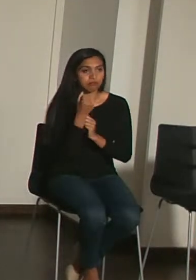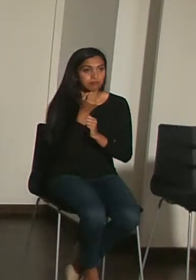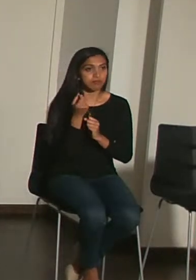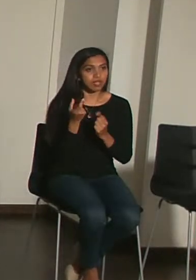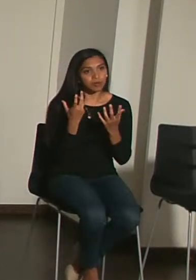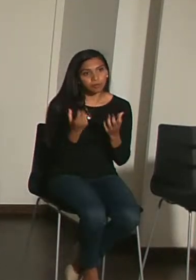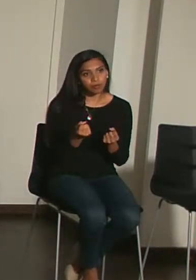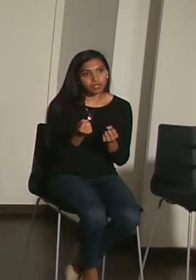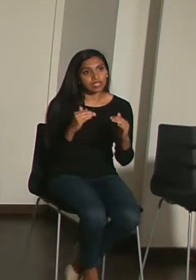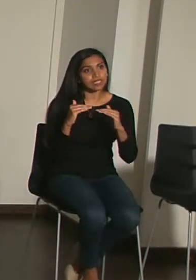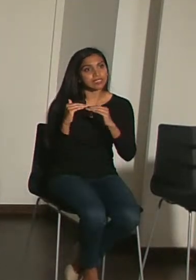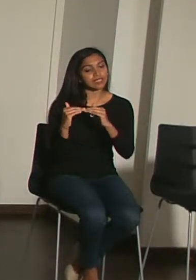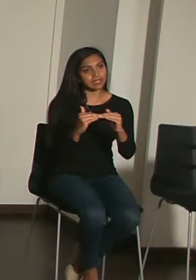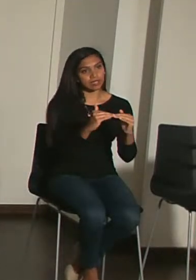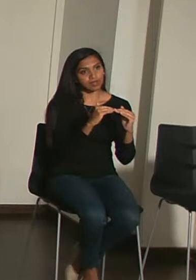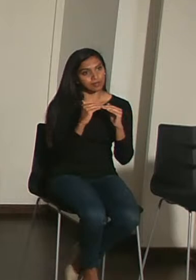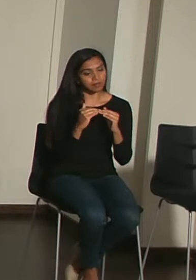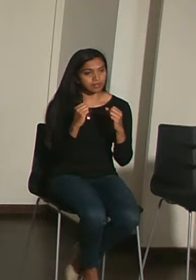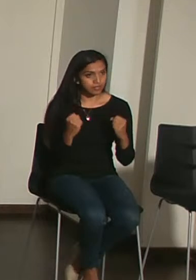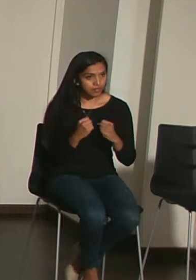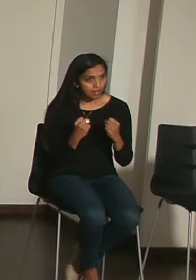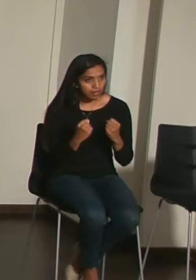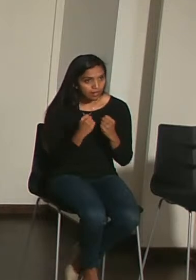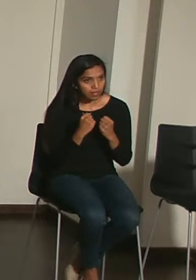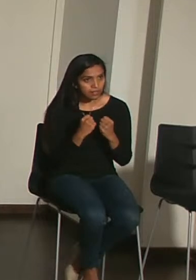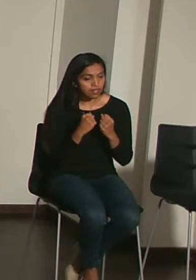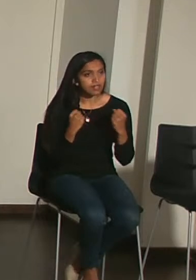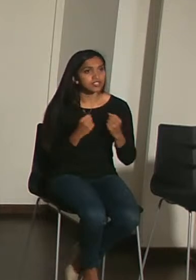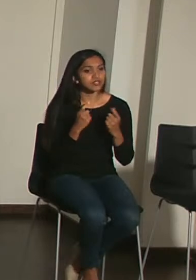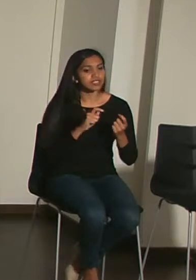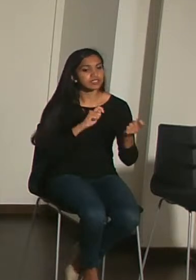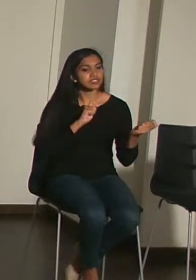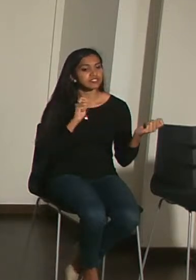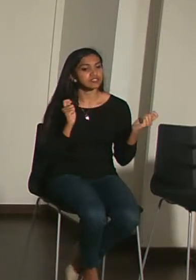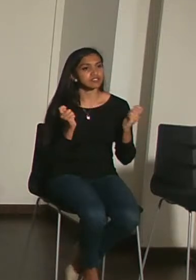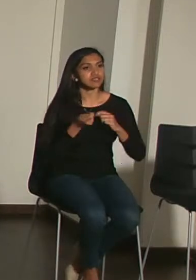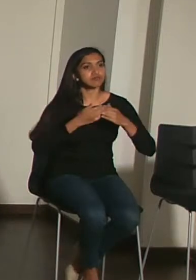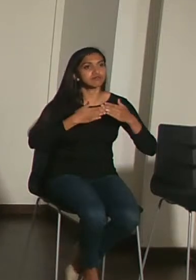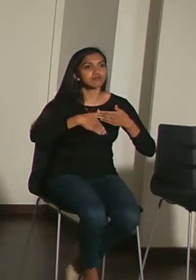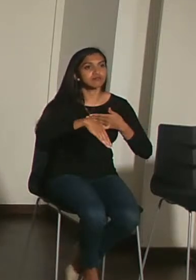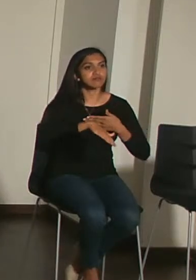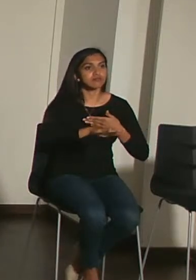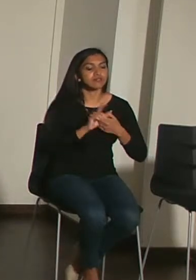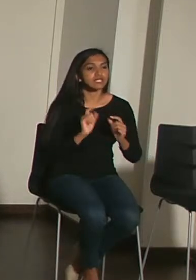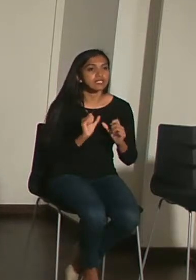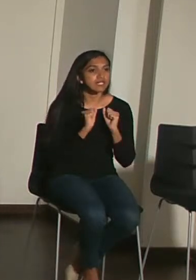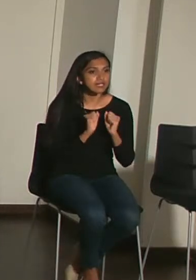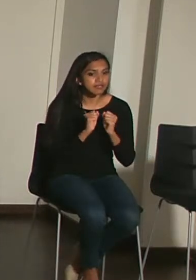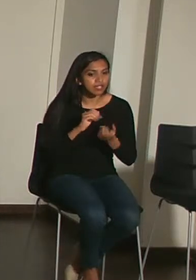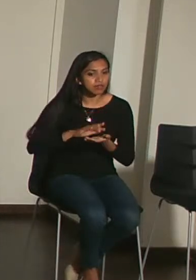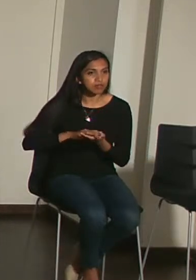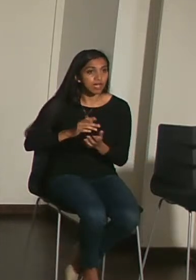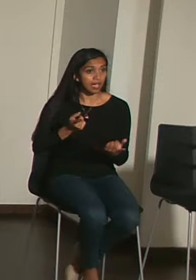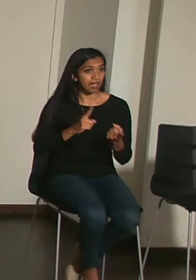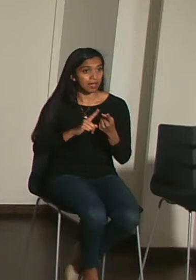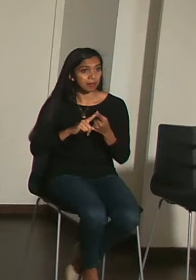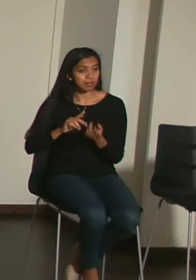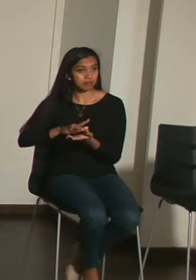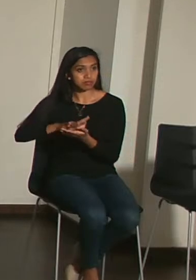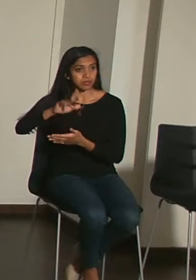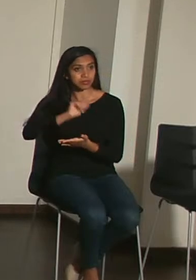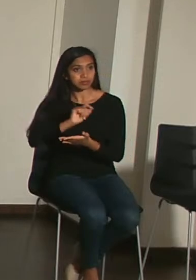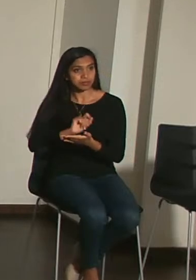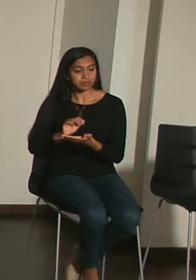physical space. And again, trying to keep change constant. So it was very difficult to document it because most of it was based